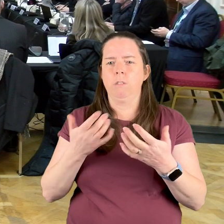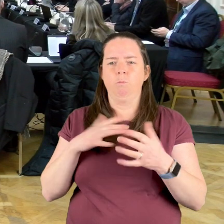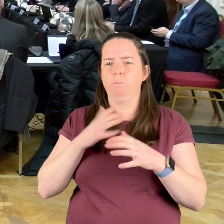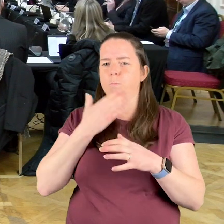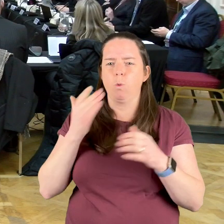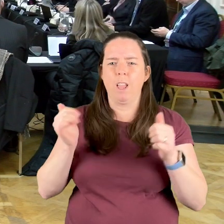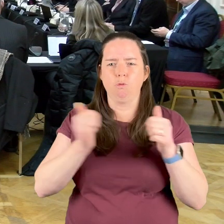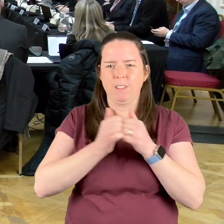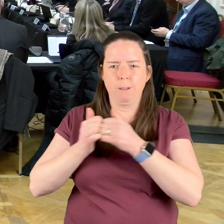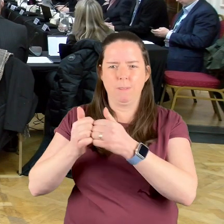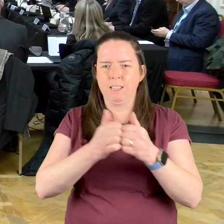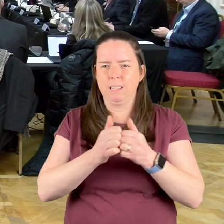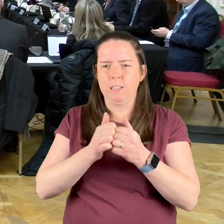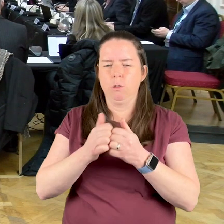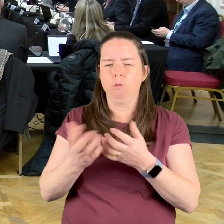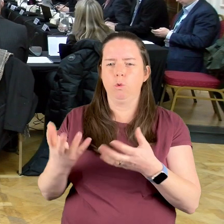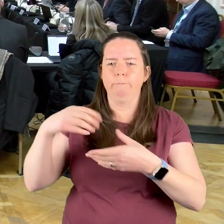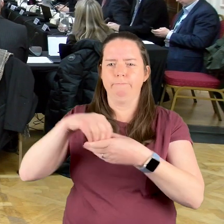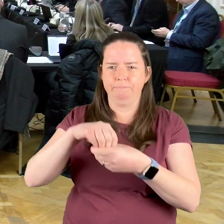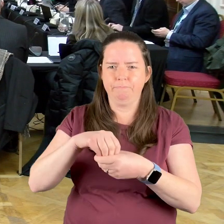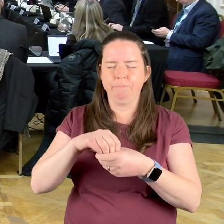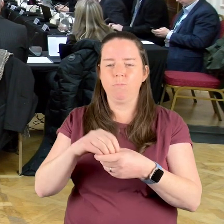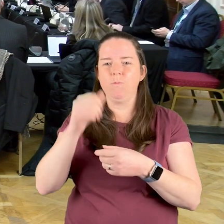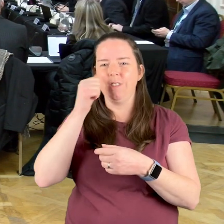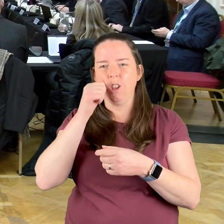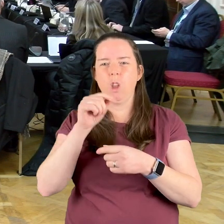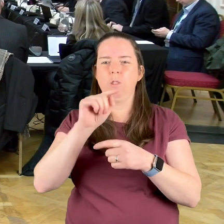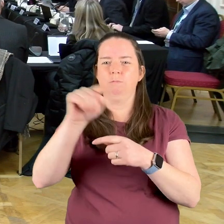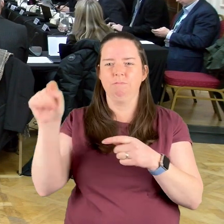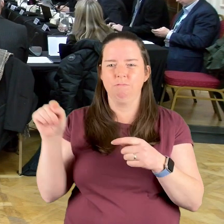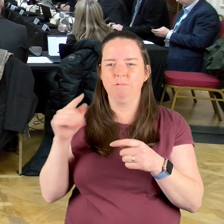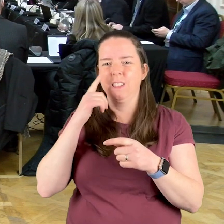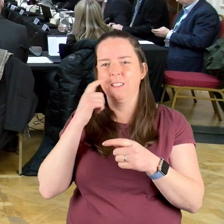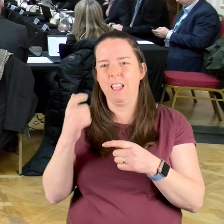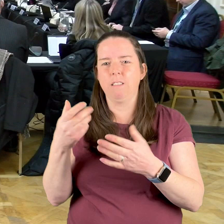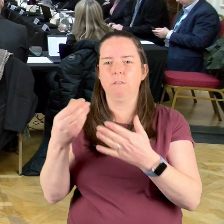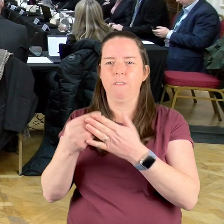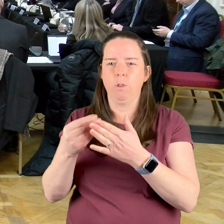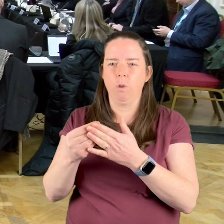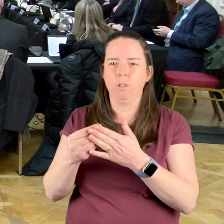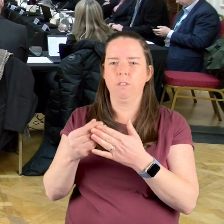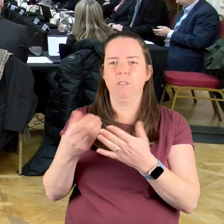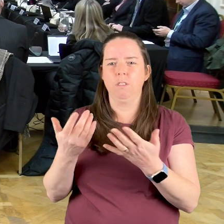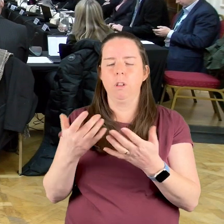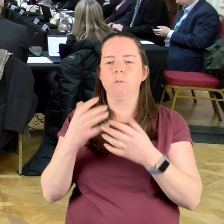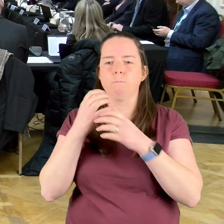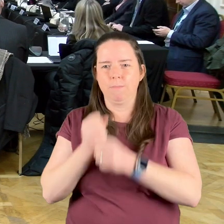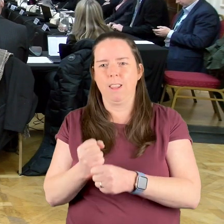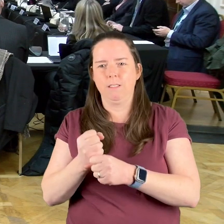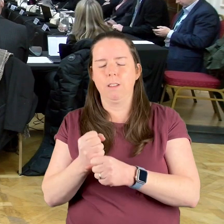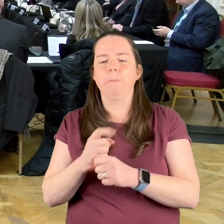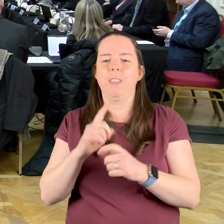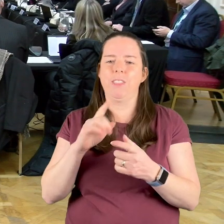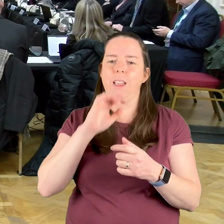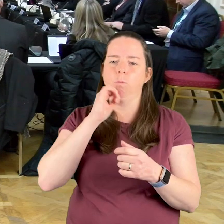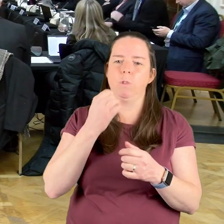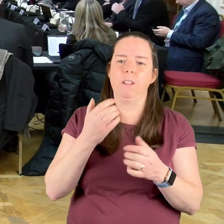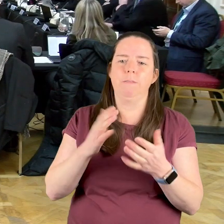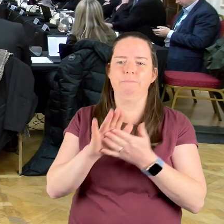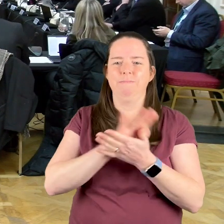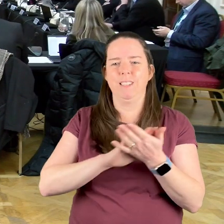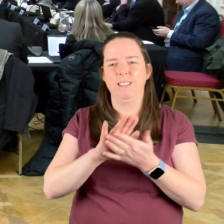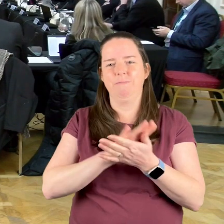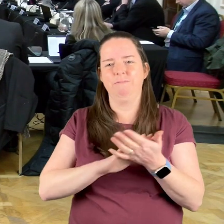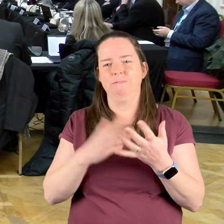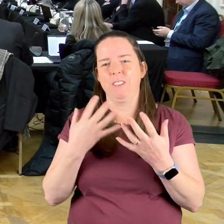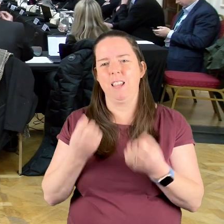have the kit with which we know that different institutions can afford financially to really commit, that we'll end up with quite a